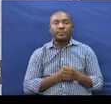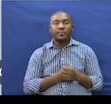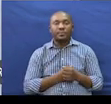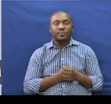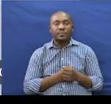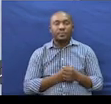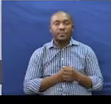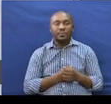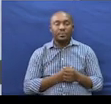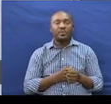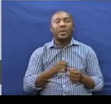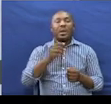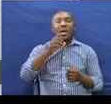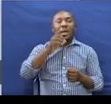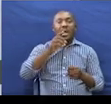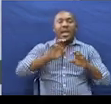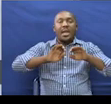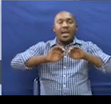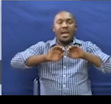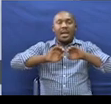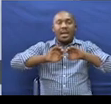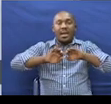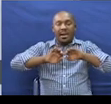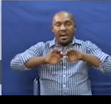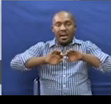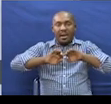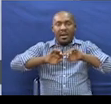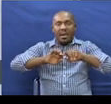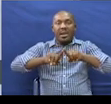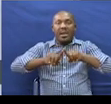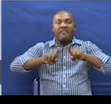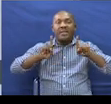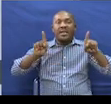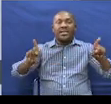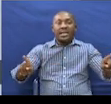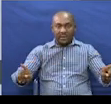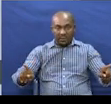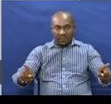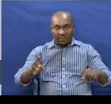is differentiate population